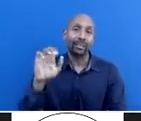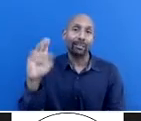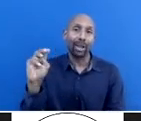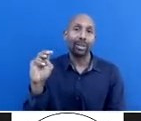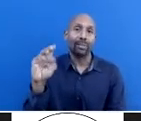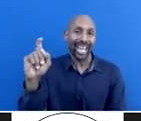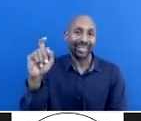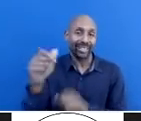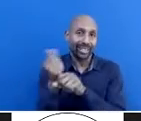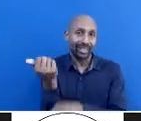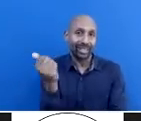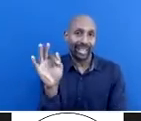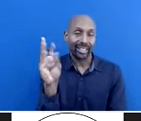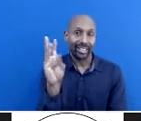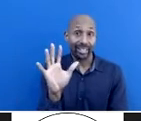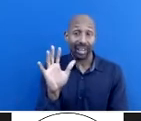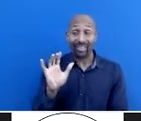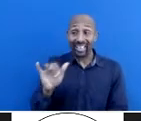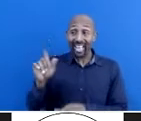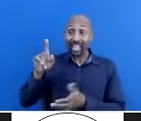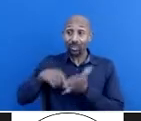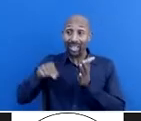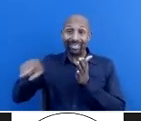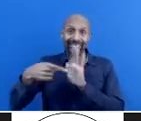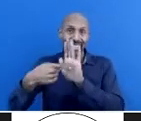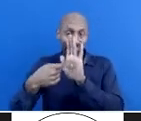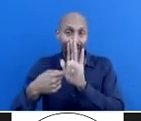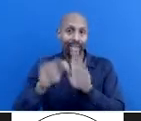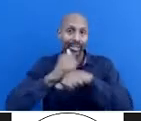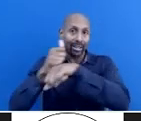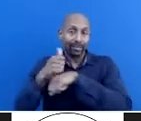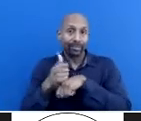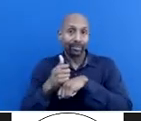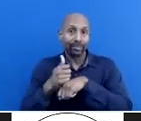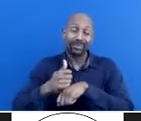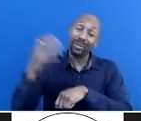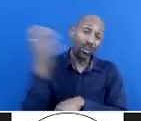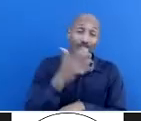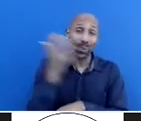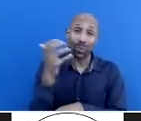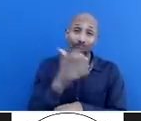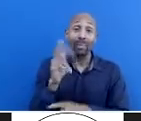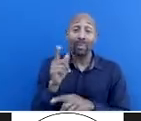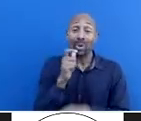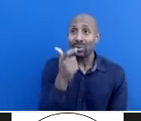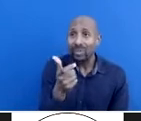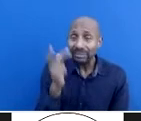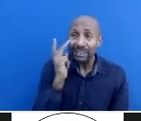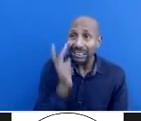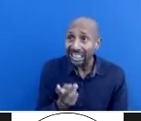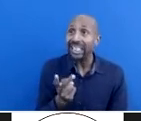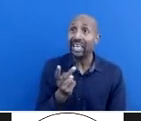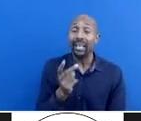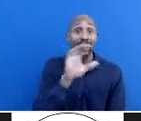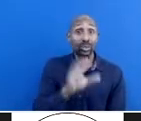Incredibly powerful for everyone that I know that has seen it, even over Zoom. Standing next to it was quite